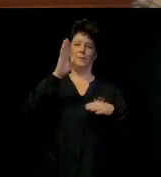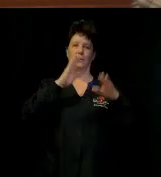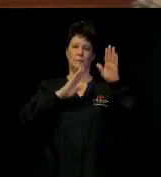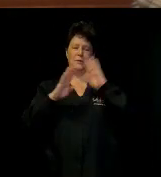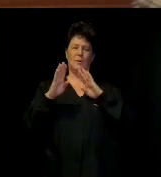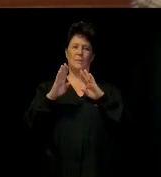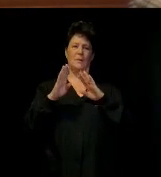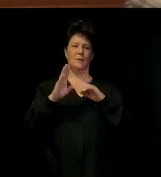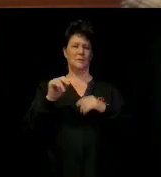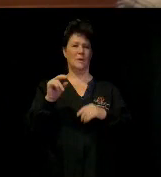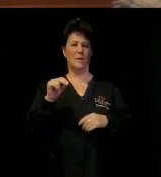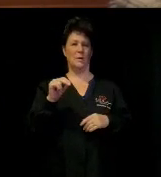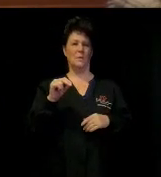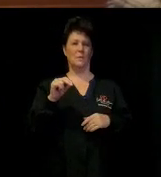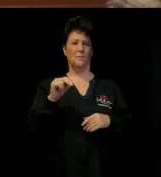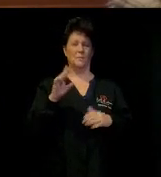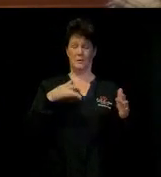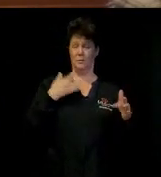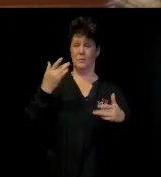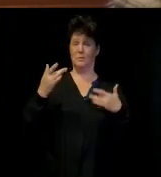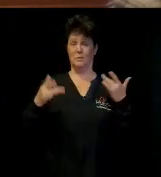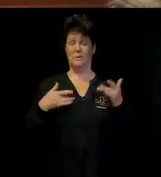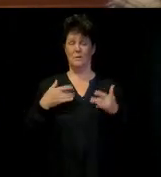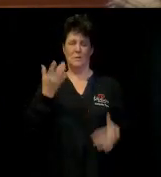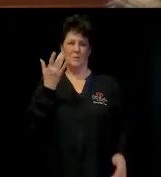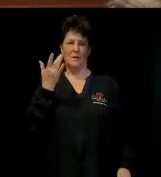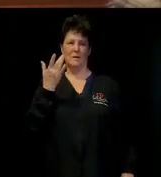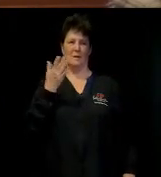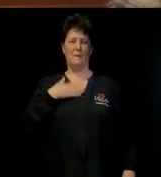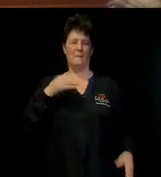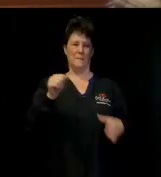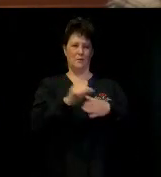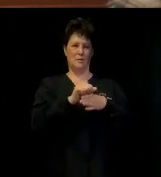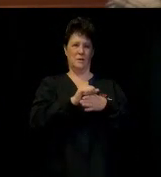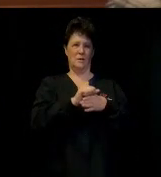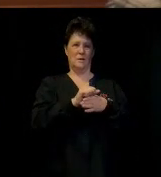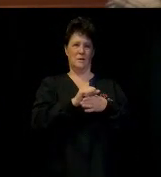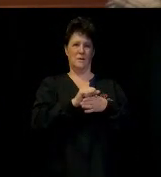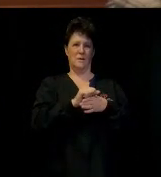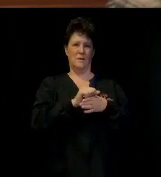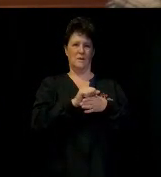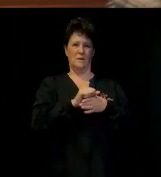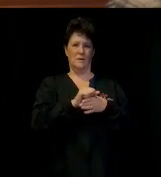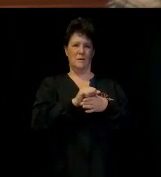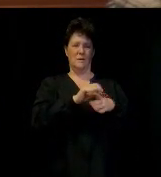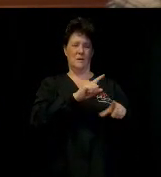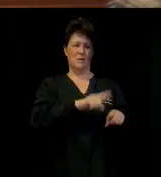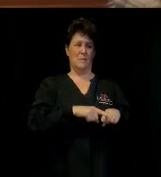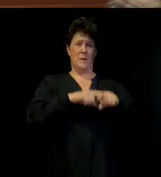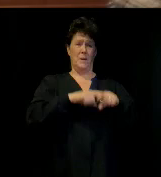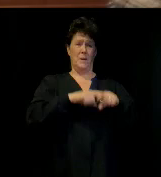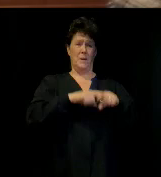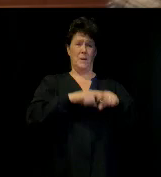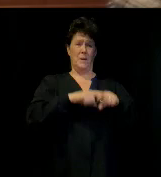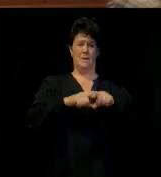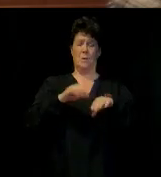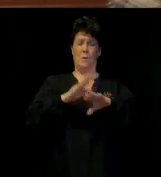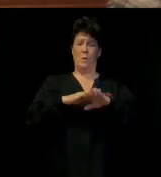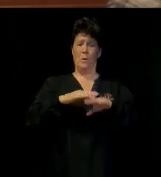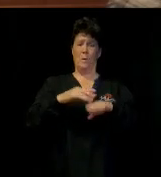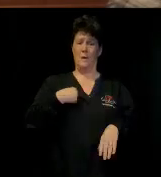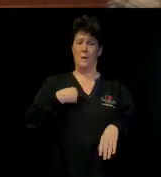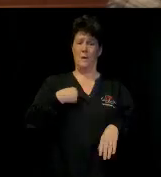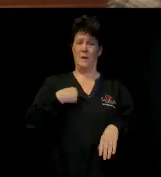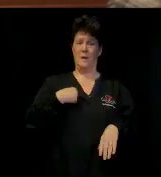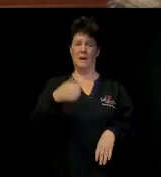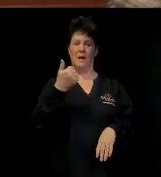I just adjust. But why? Because my training is more dependent, not just for me, but it's for the people I'm going to go reach. And let that